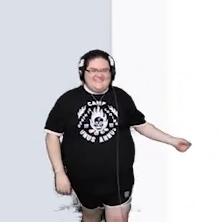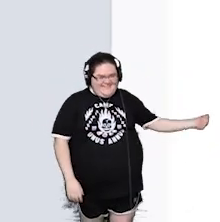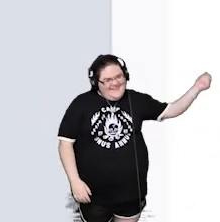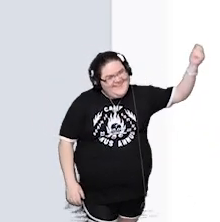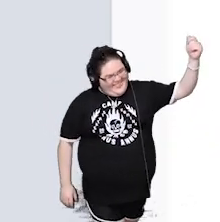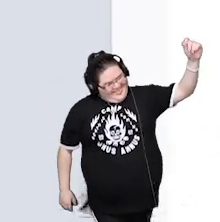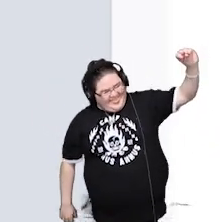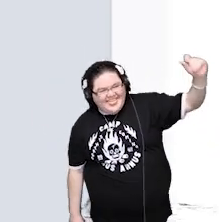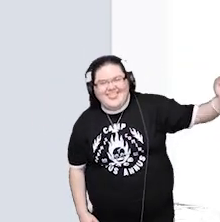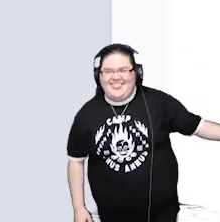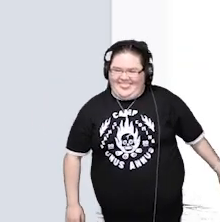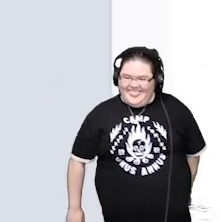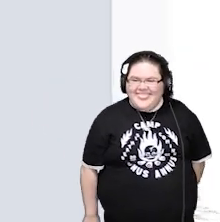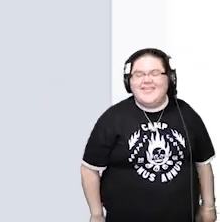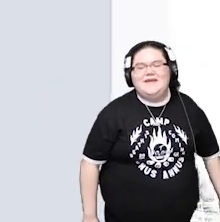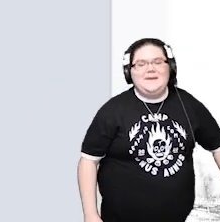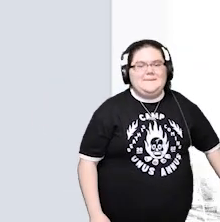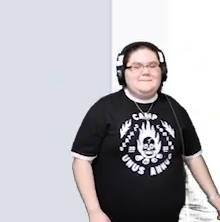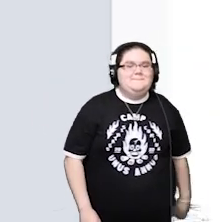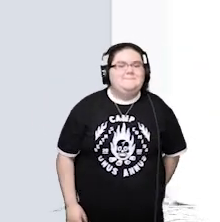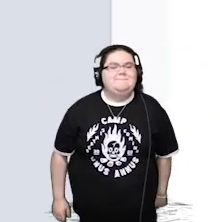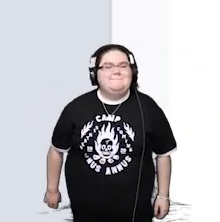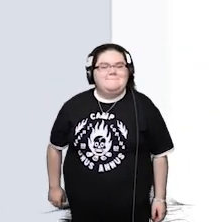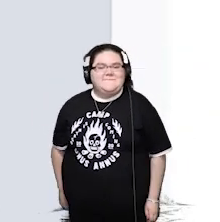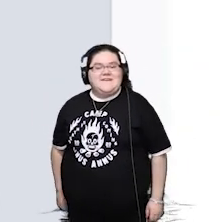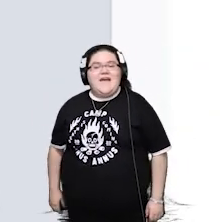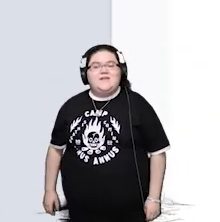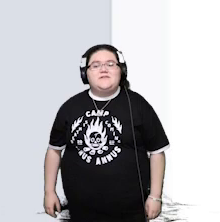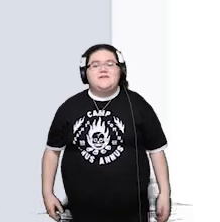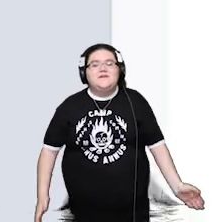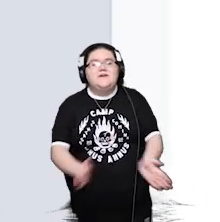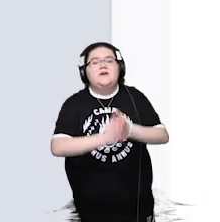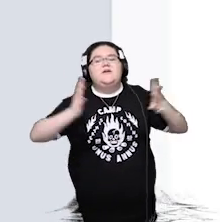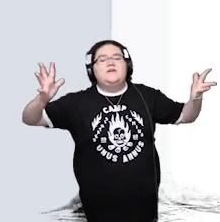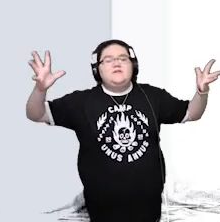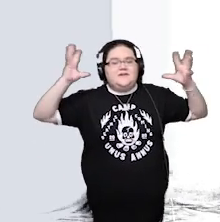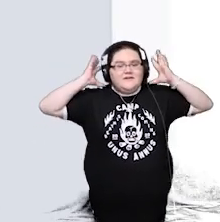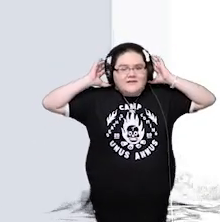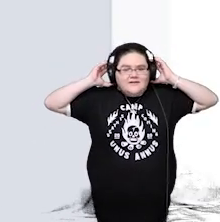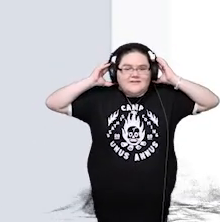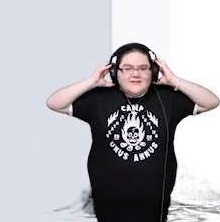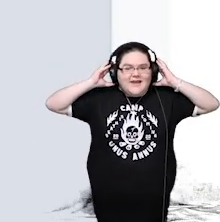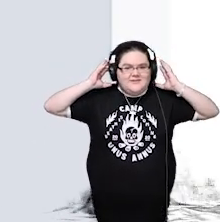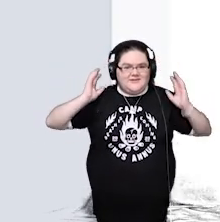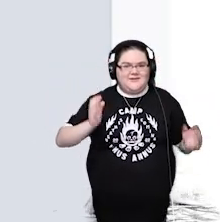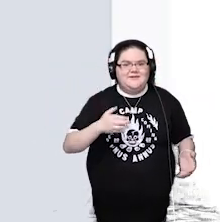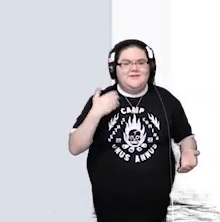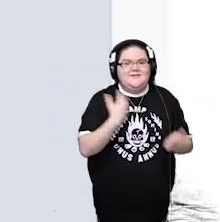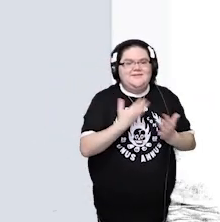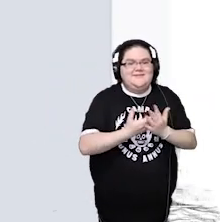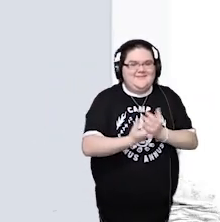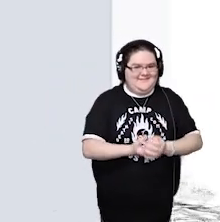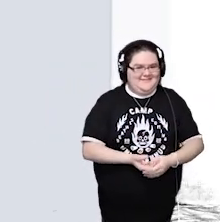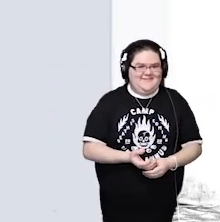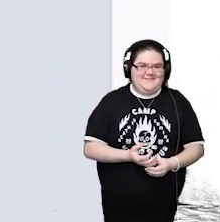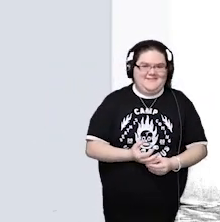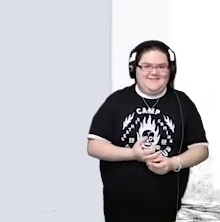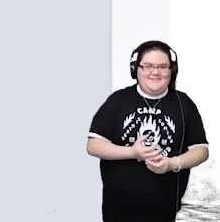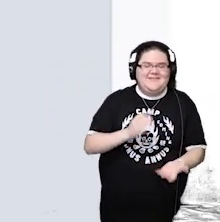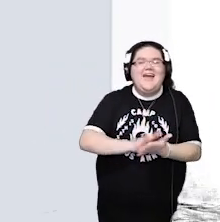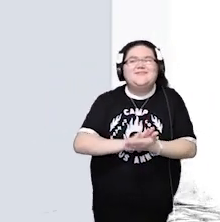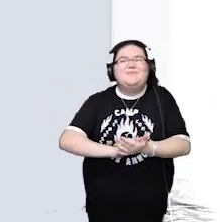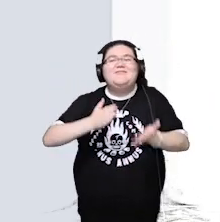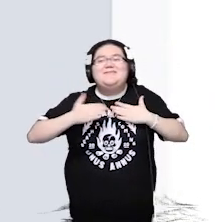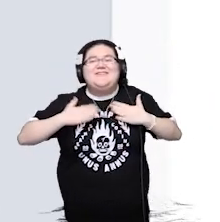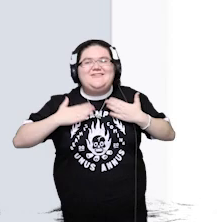Hell, it's crazy. Although it does kind of show one thing that we still need to break through in America. You know, 40% of our audience is in the UK and there's five times more people in America